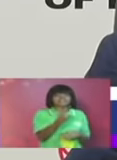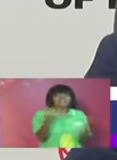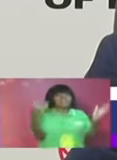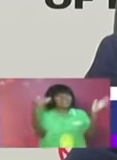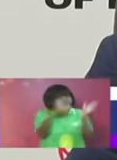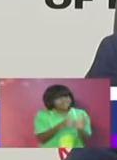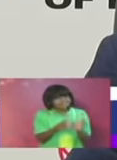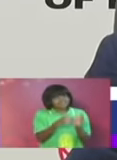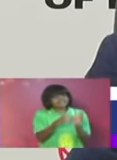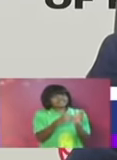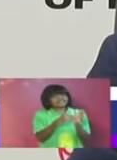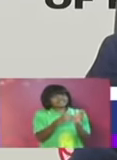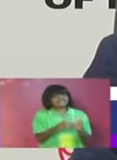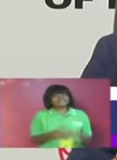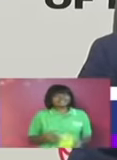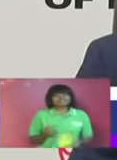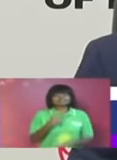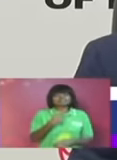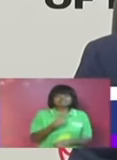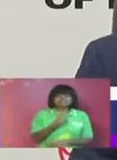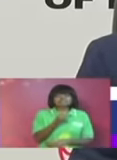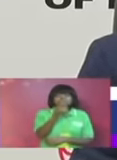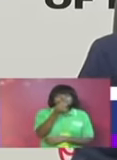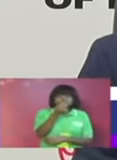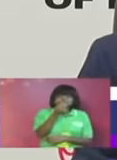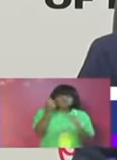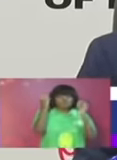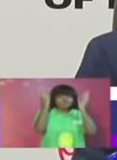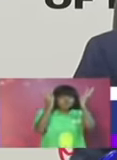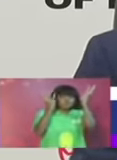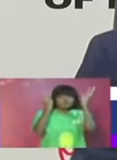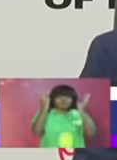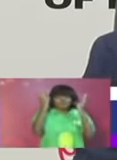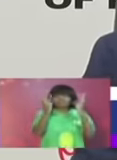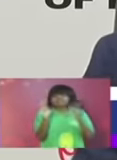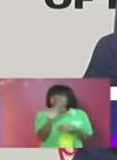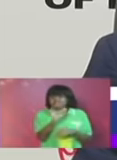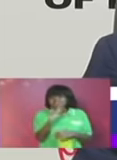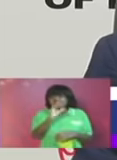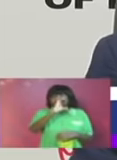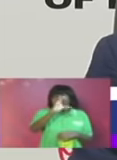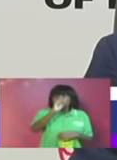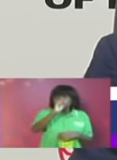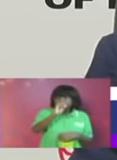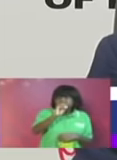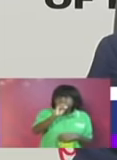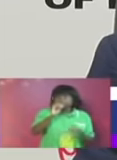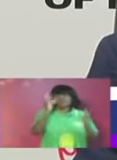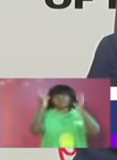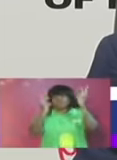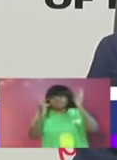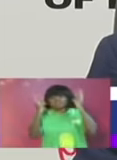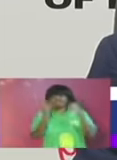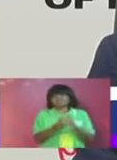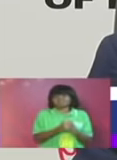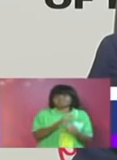am concerned, as the Chief Medical Officer is concerned, about 4 areas in the country: St. George